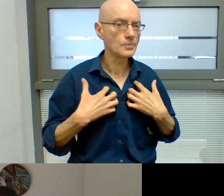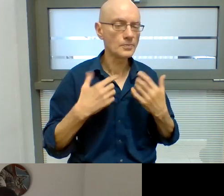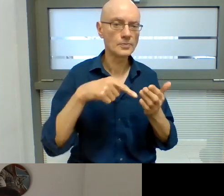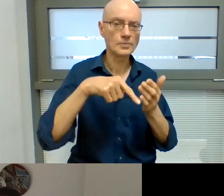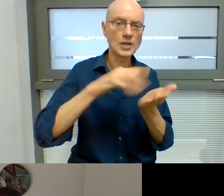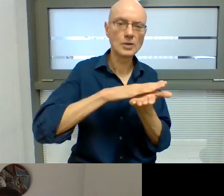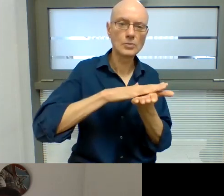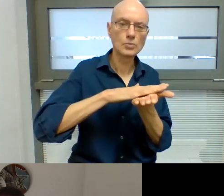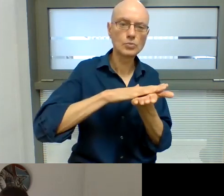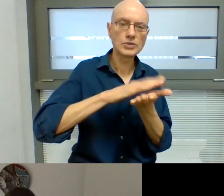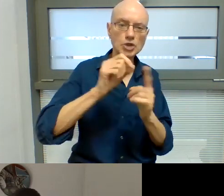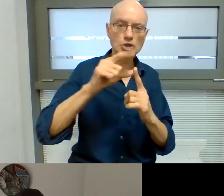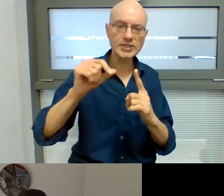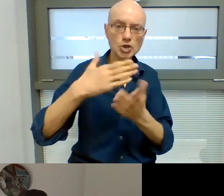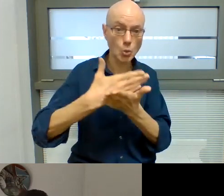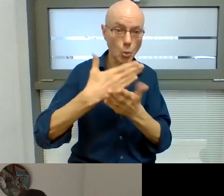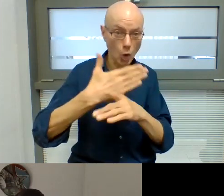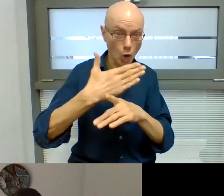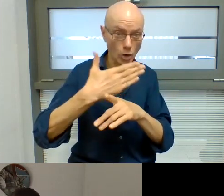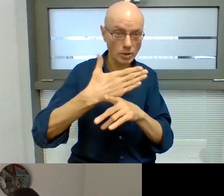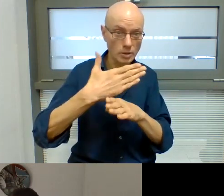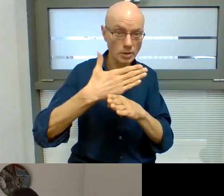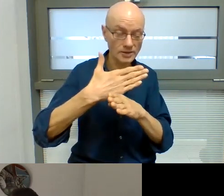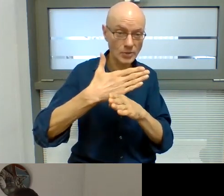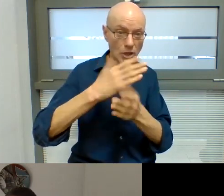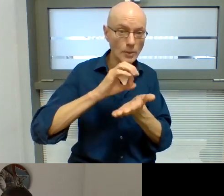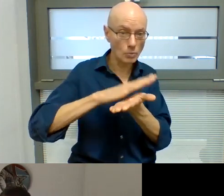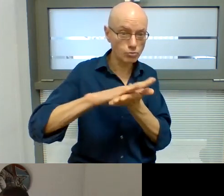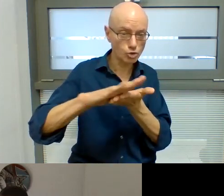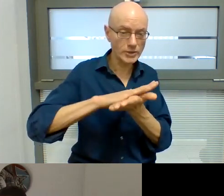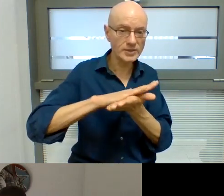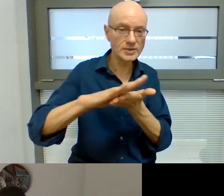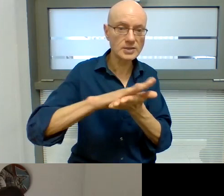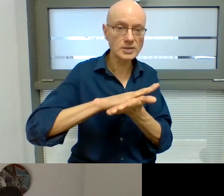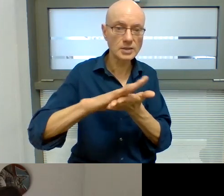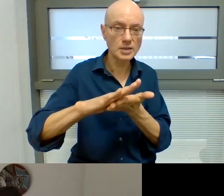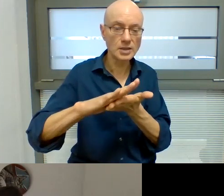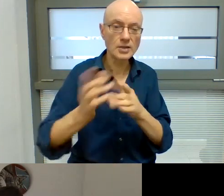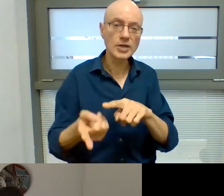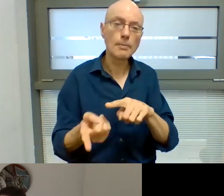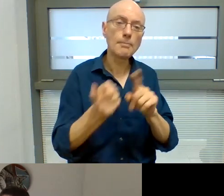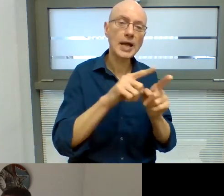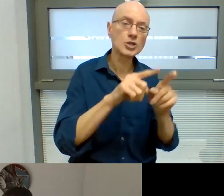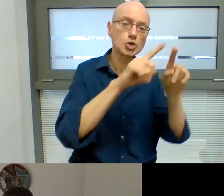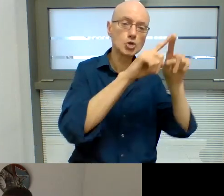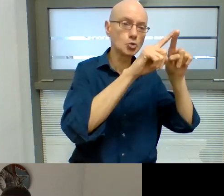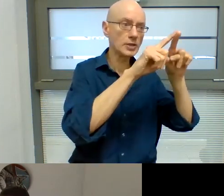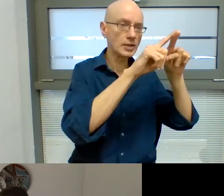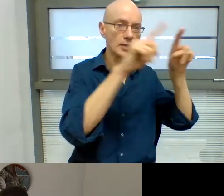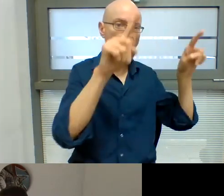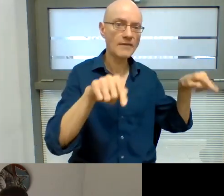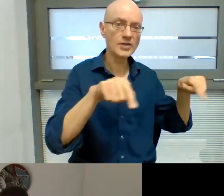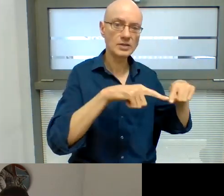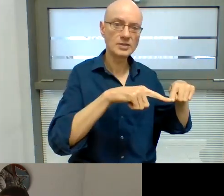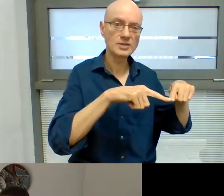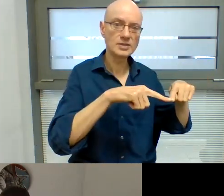printing digital work, and then image transferring that back onto the canvas, and then working